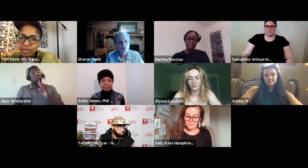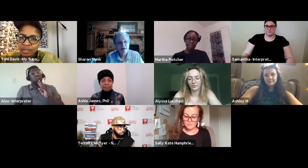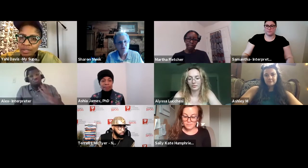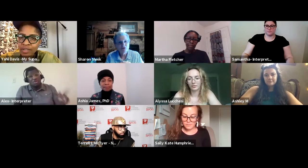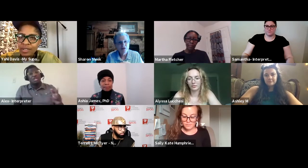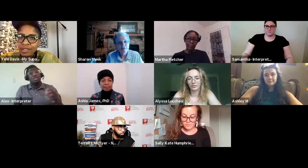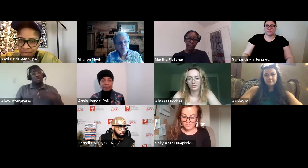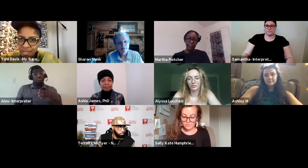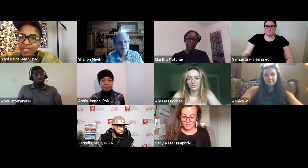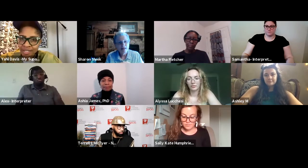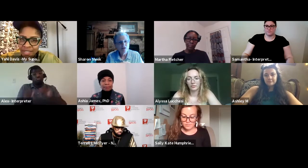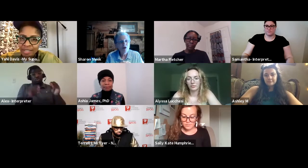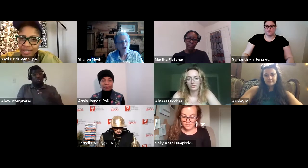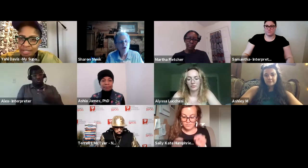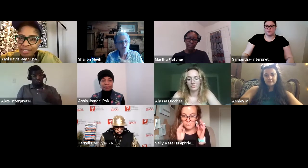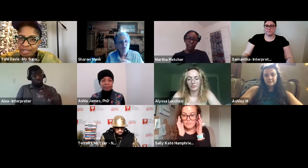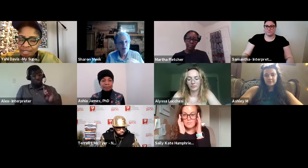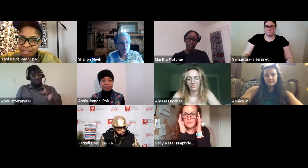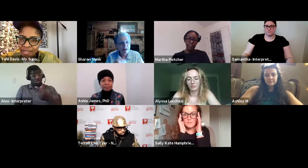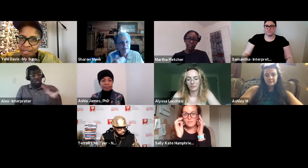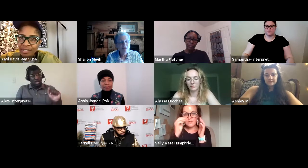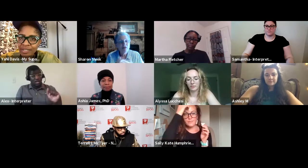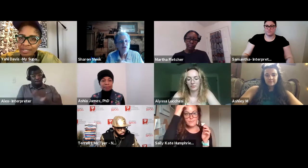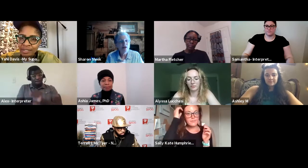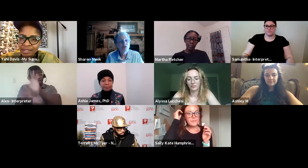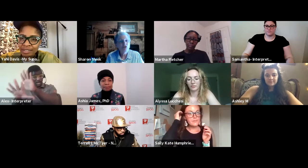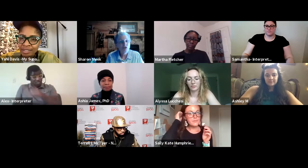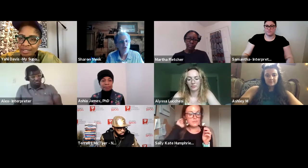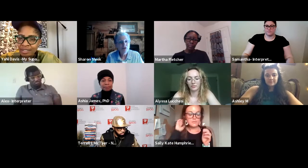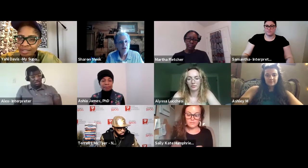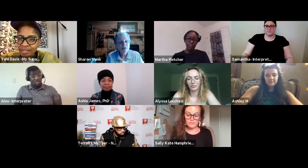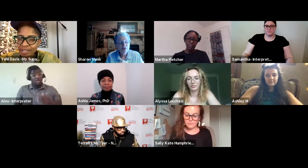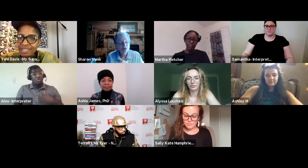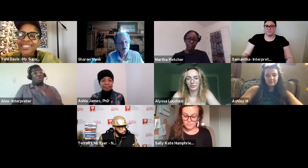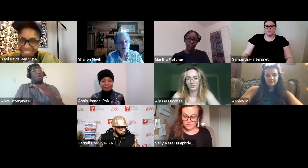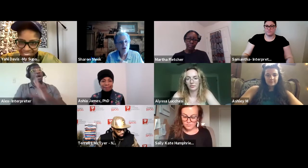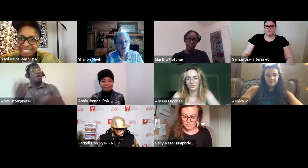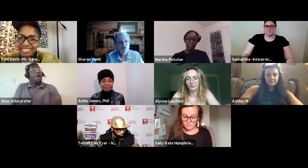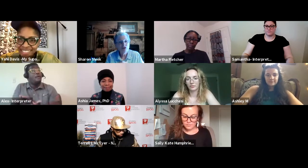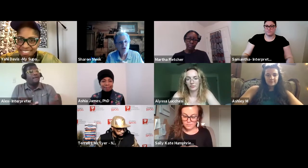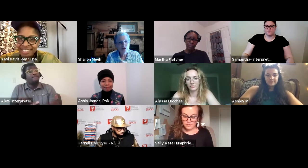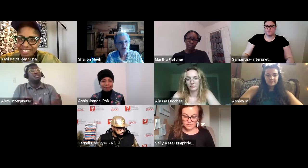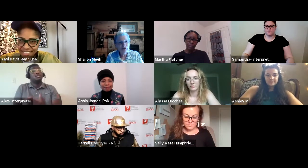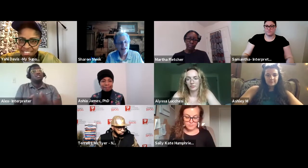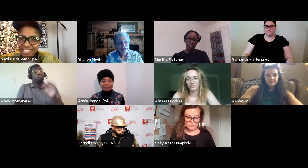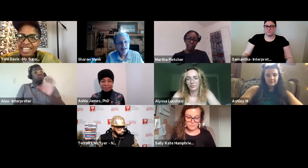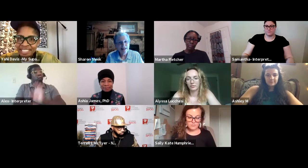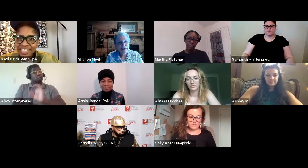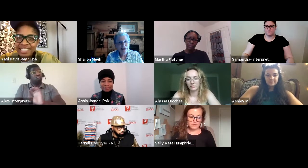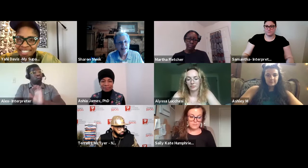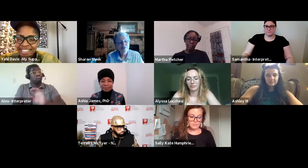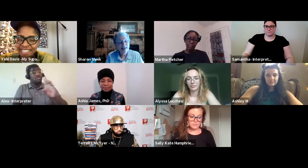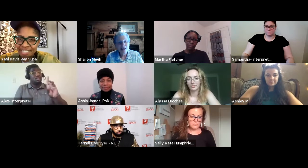Georgia mountains. And lo and behold, we arrived at a disciples church, the Cherry Log Christian Church.